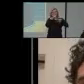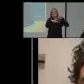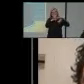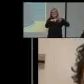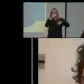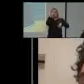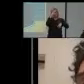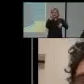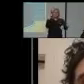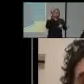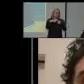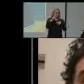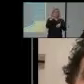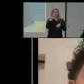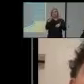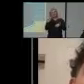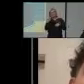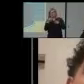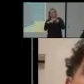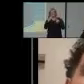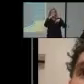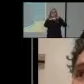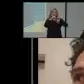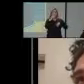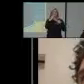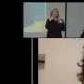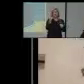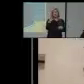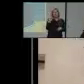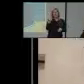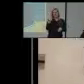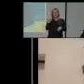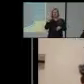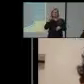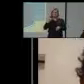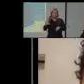being Latino, possibly being called Texas,